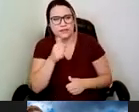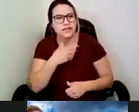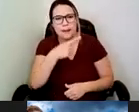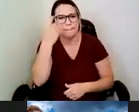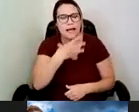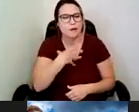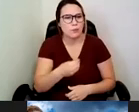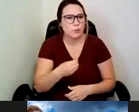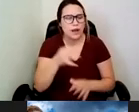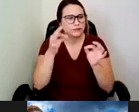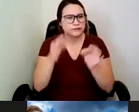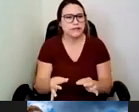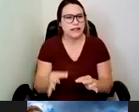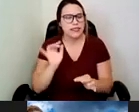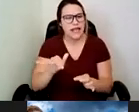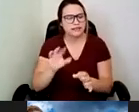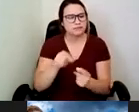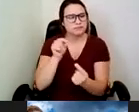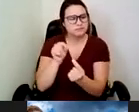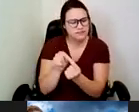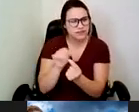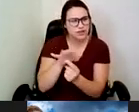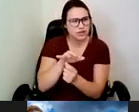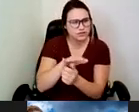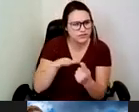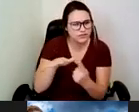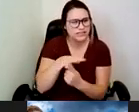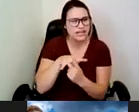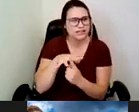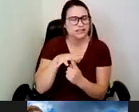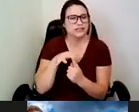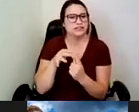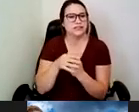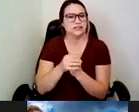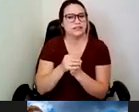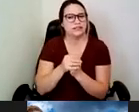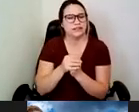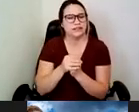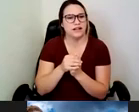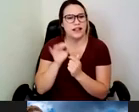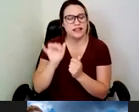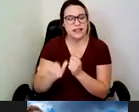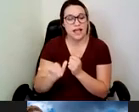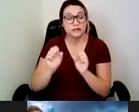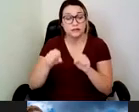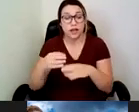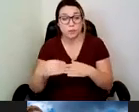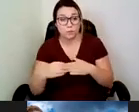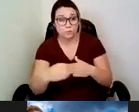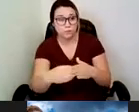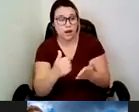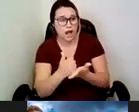a particular context. And that living will can be a document that helps guide, I think of it as a